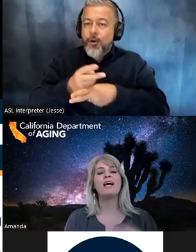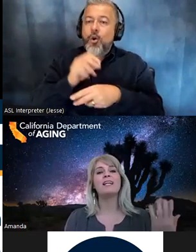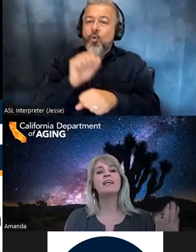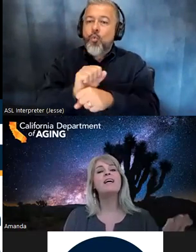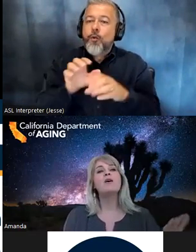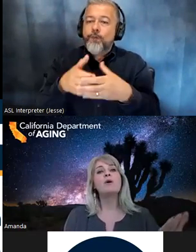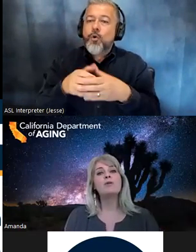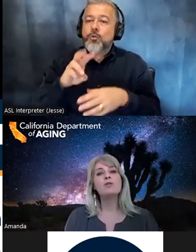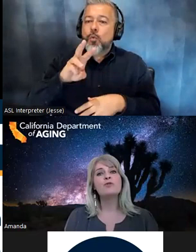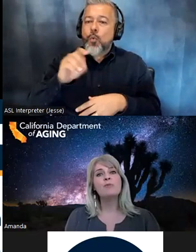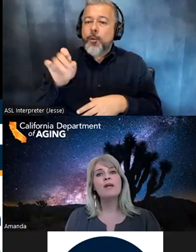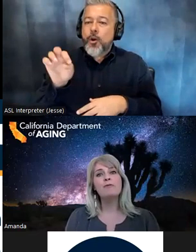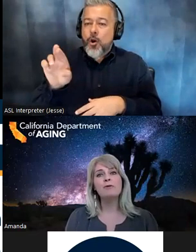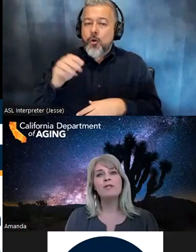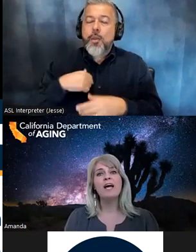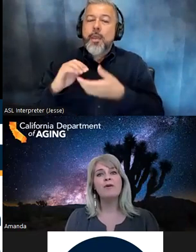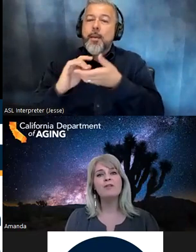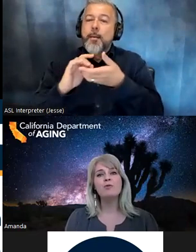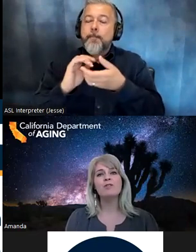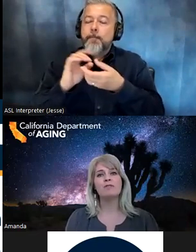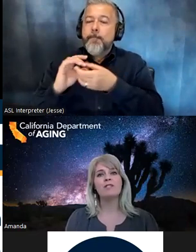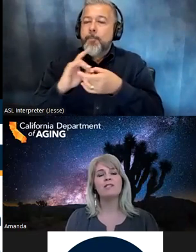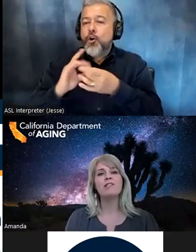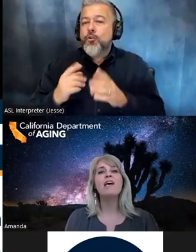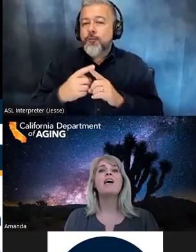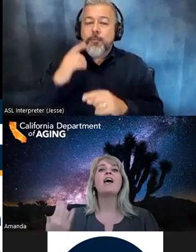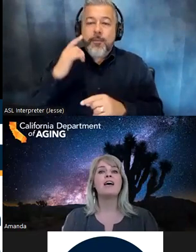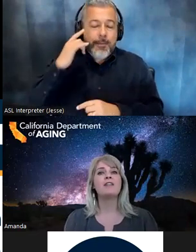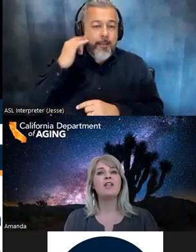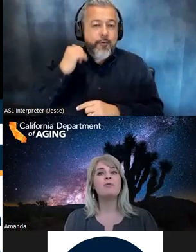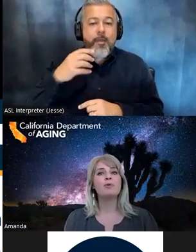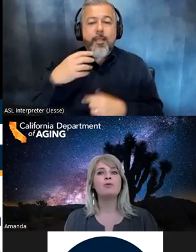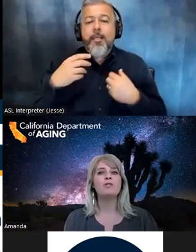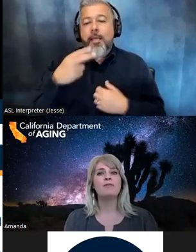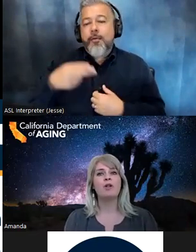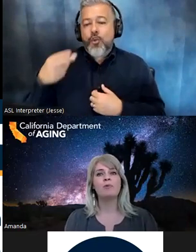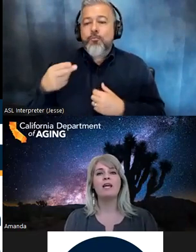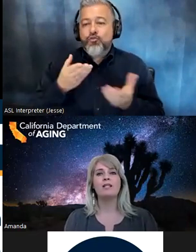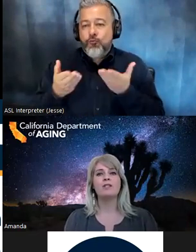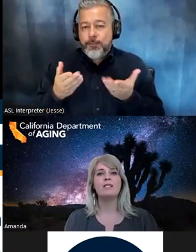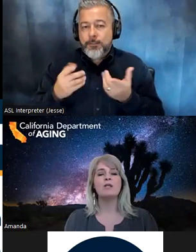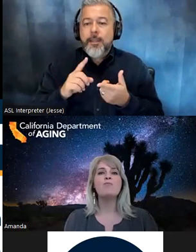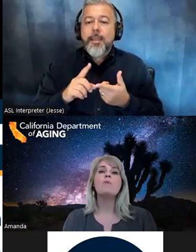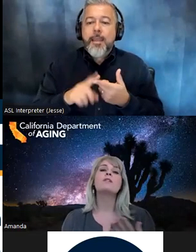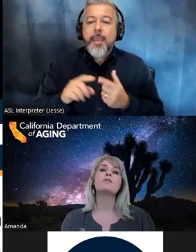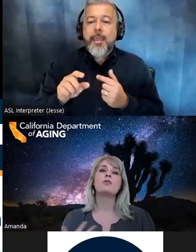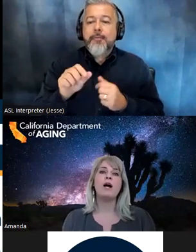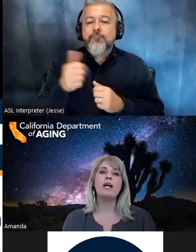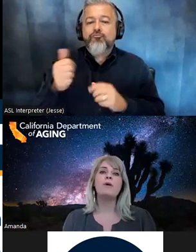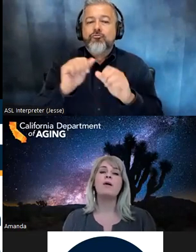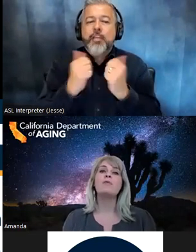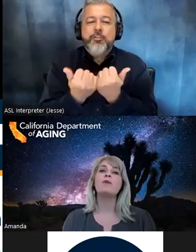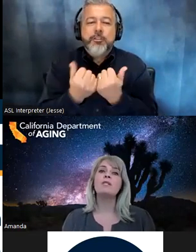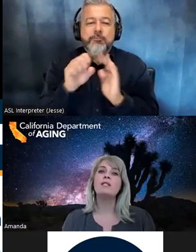we had partners from California Health and Human Services and the Labor and Workforce Development Agency